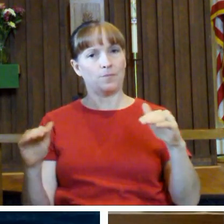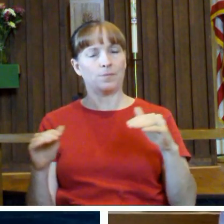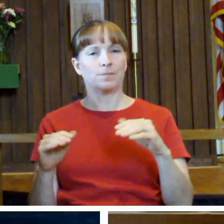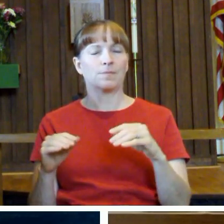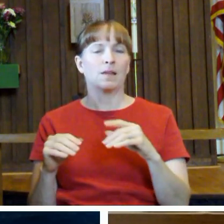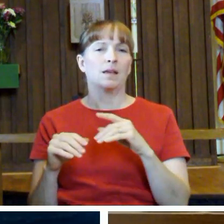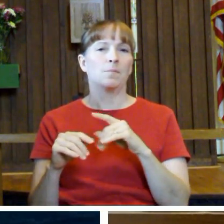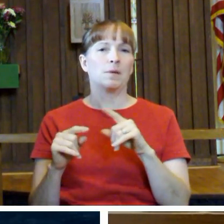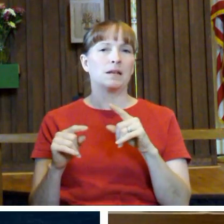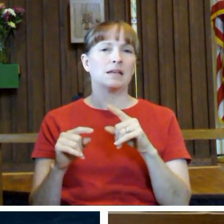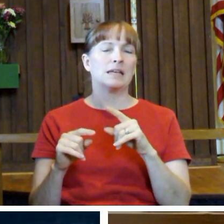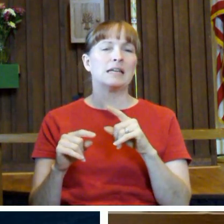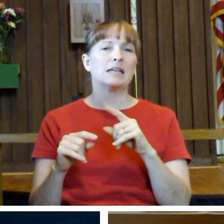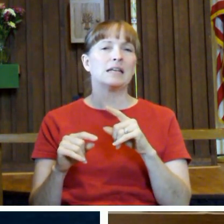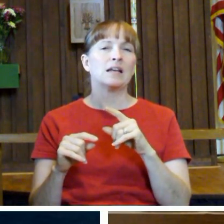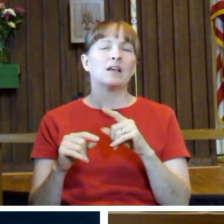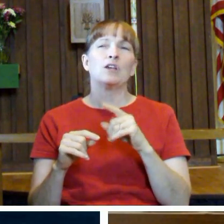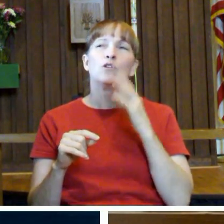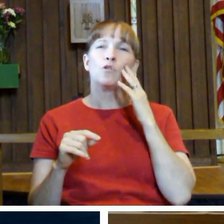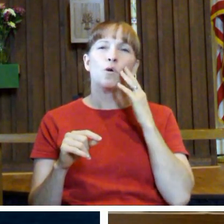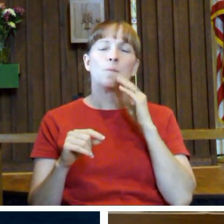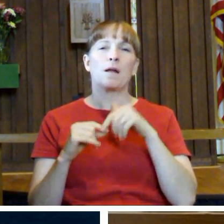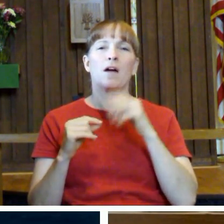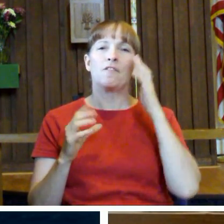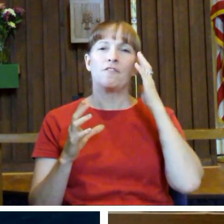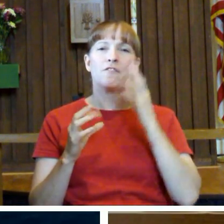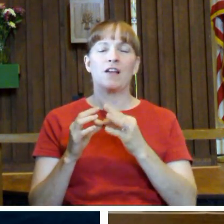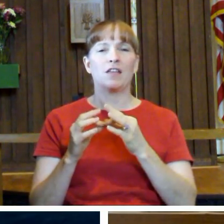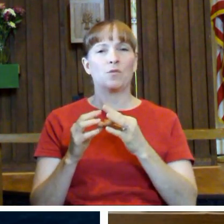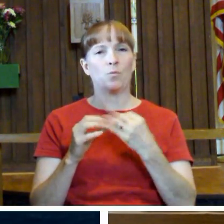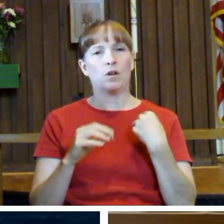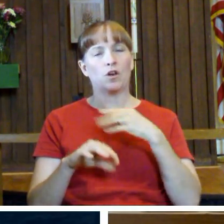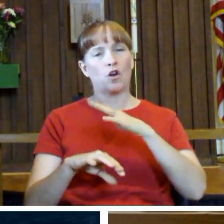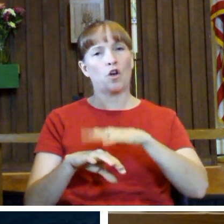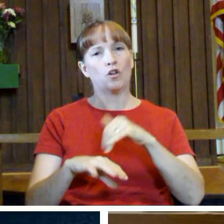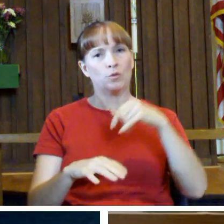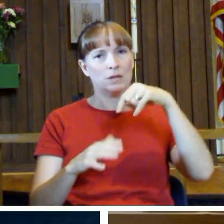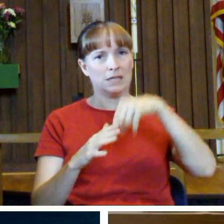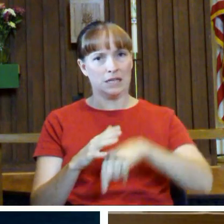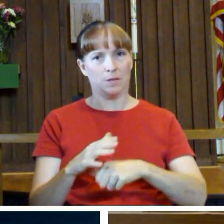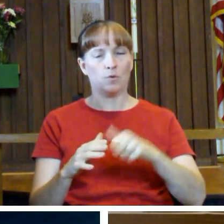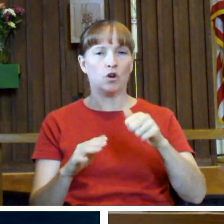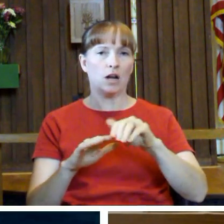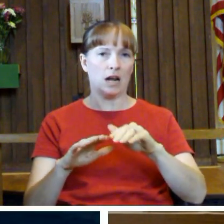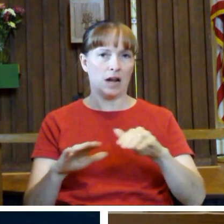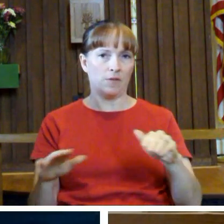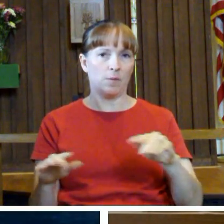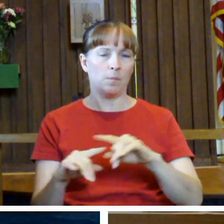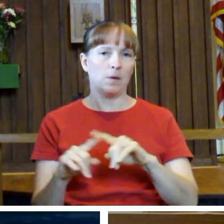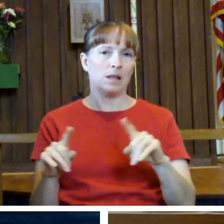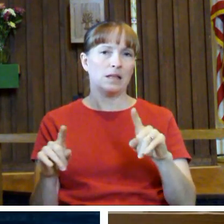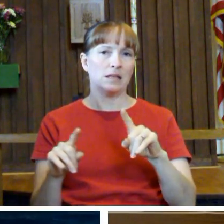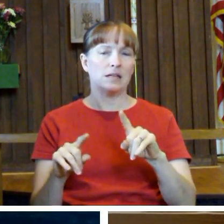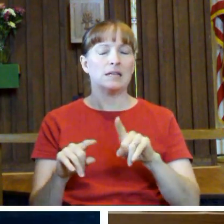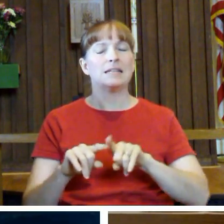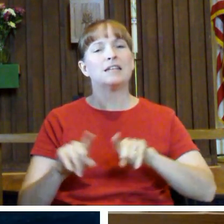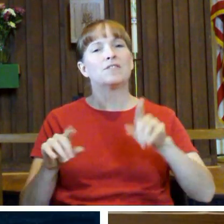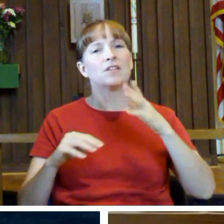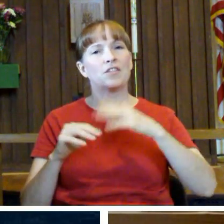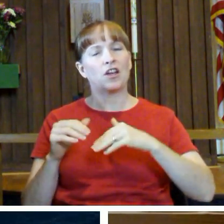Well, the thing about our faith and our religion is we're being called to a deeper level. But unlike the